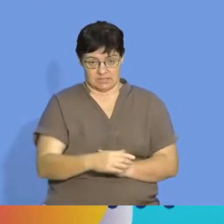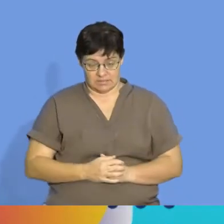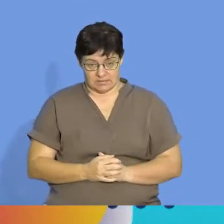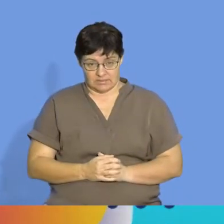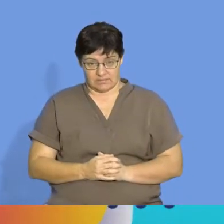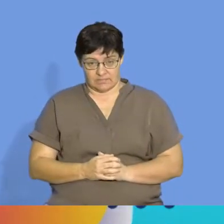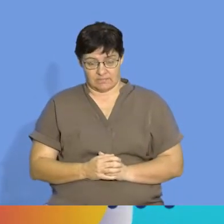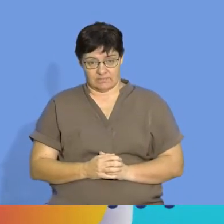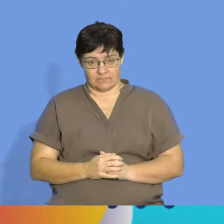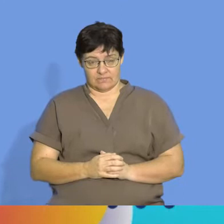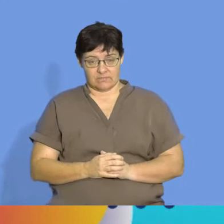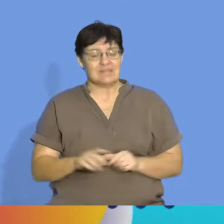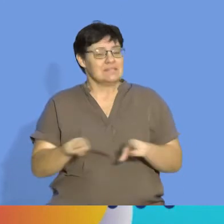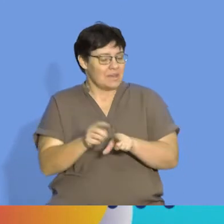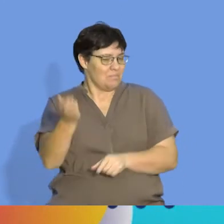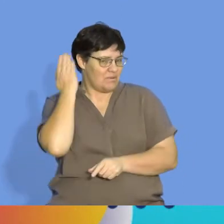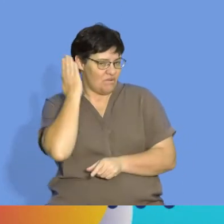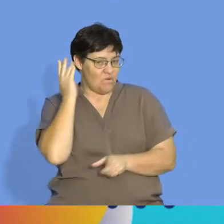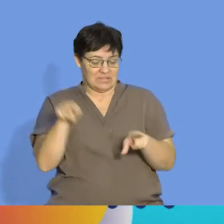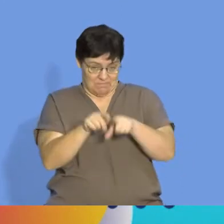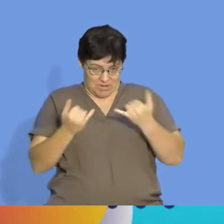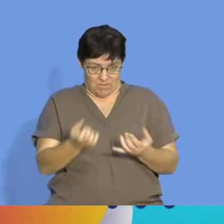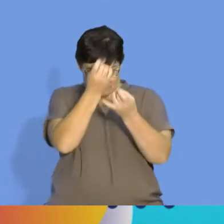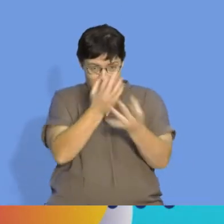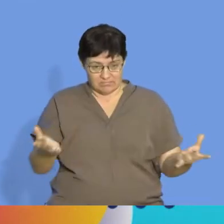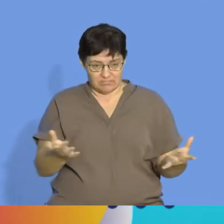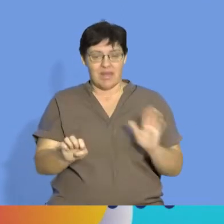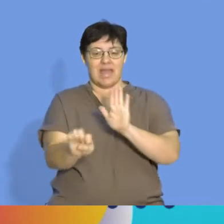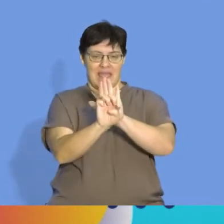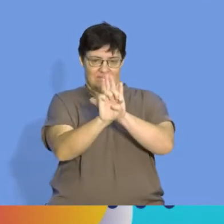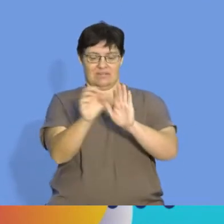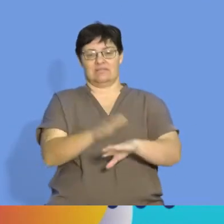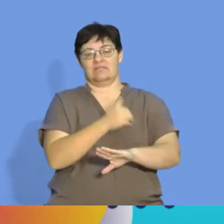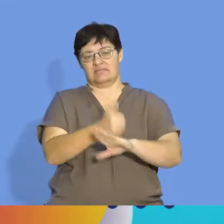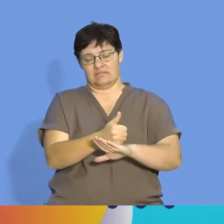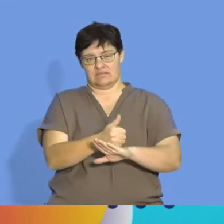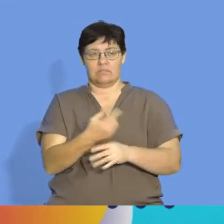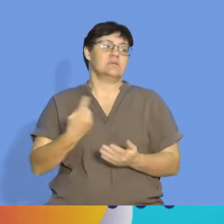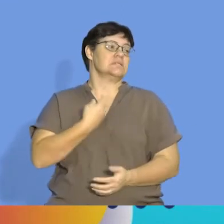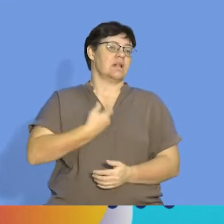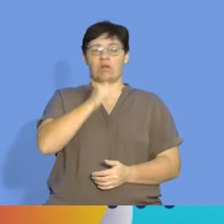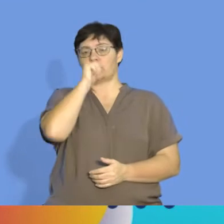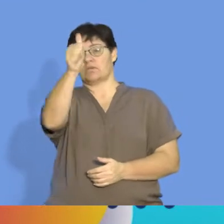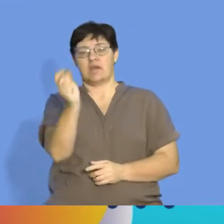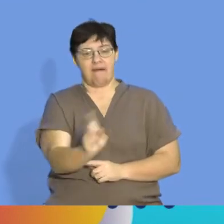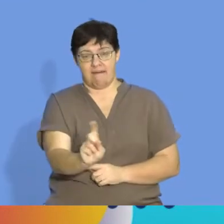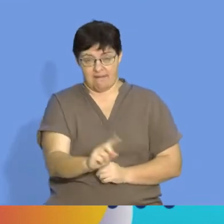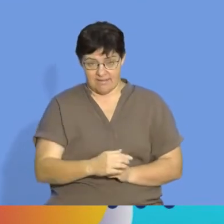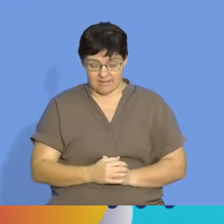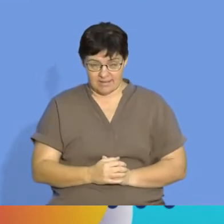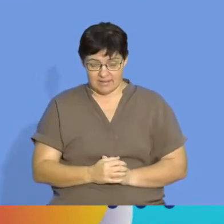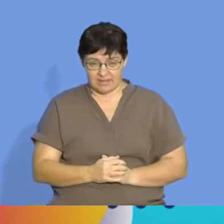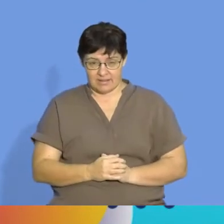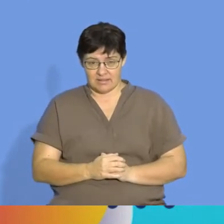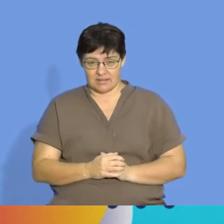said in the past, and I'm saying it again, it is based on evidence. It's not thumb-stuck figures that we just clutch out of the